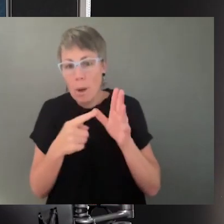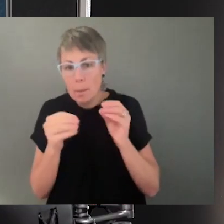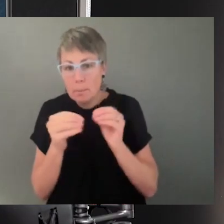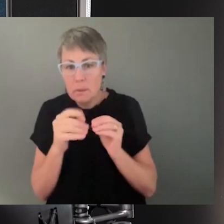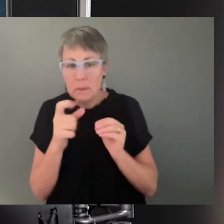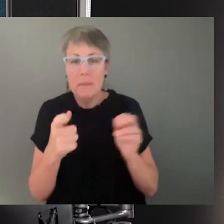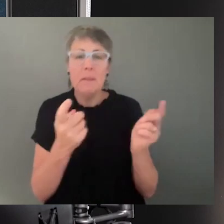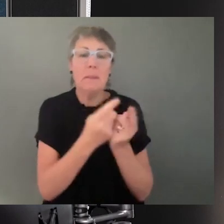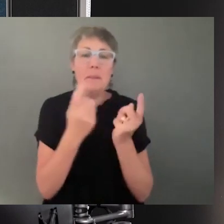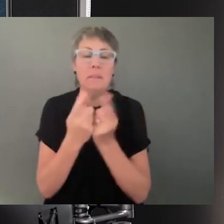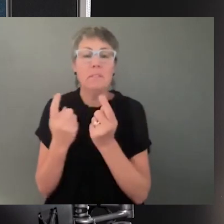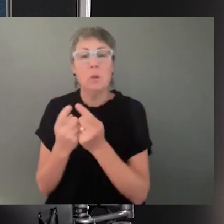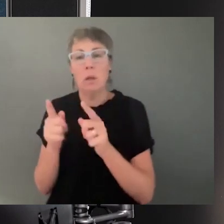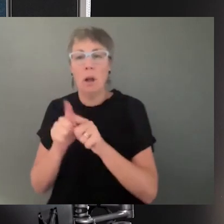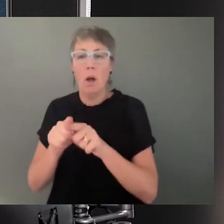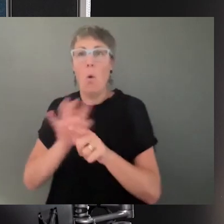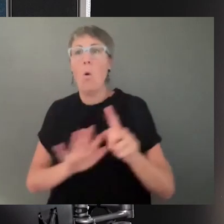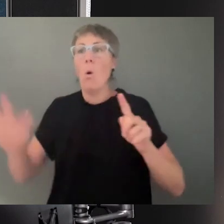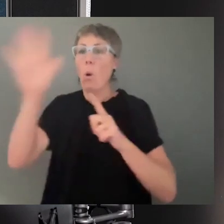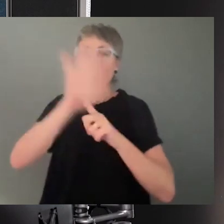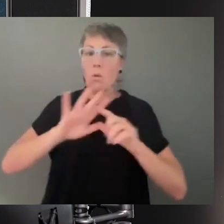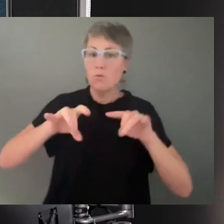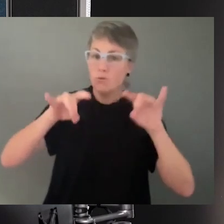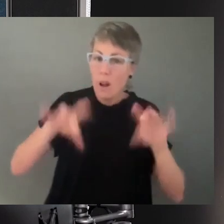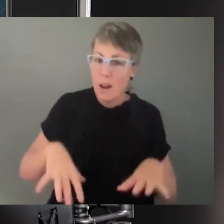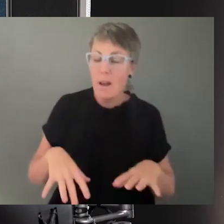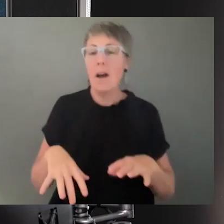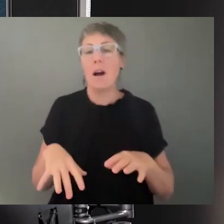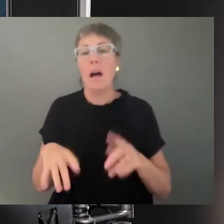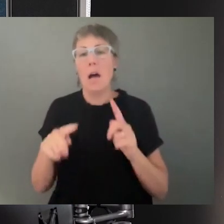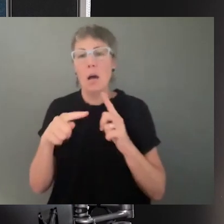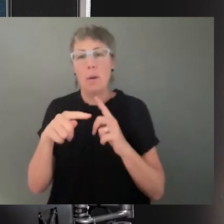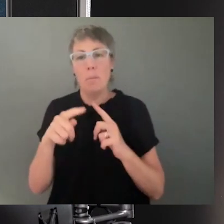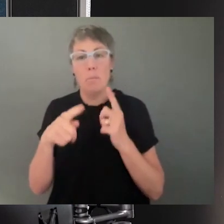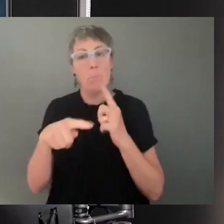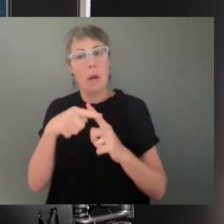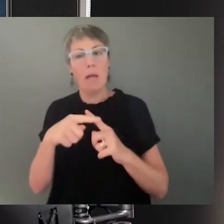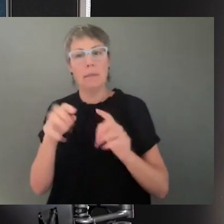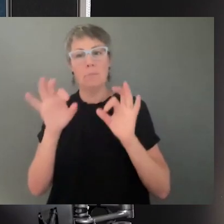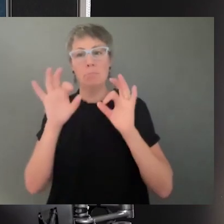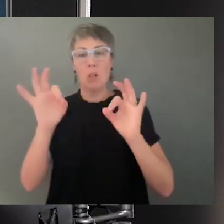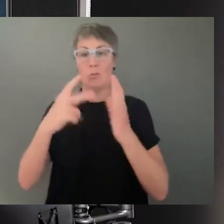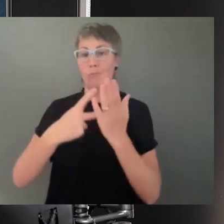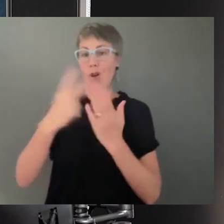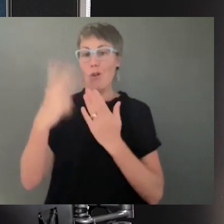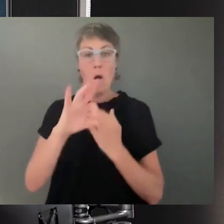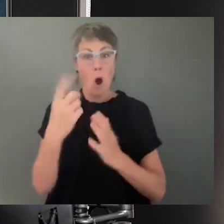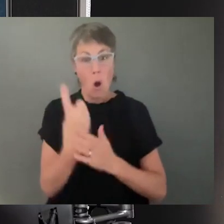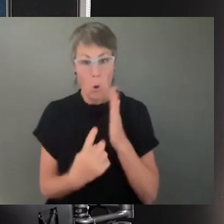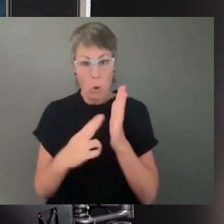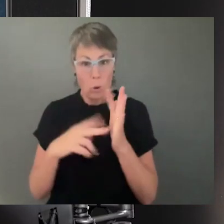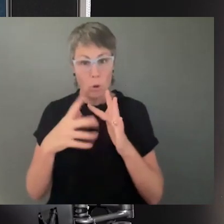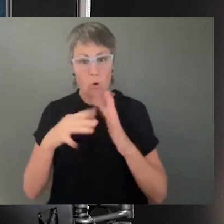on, ABC platforms across Radio National and all of our radio stations. But I've also been able to present